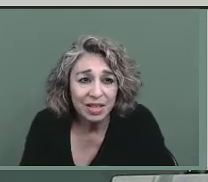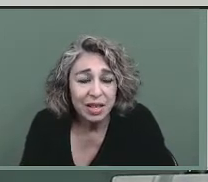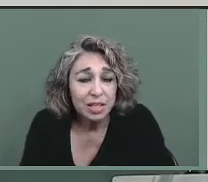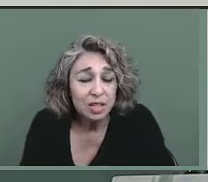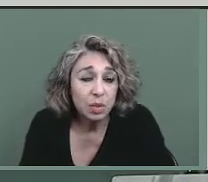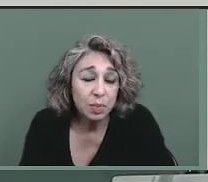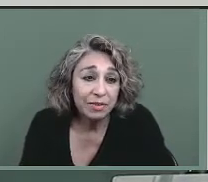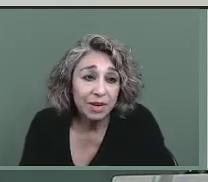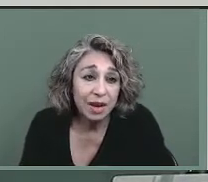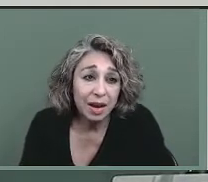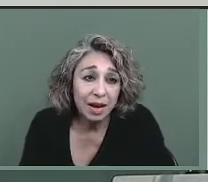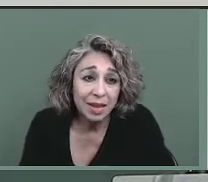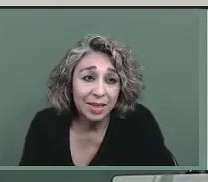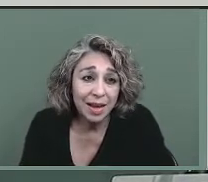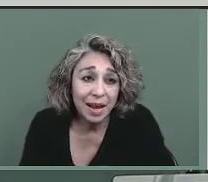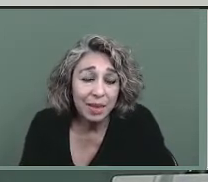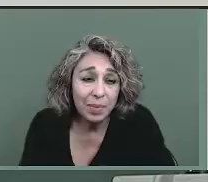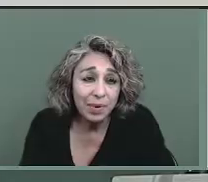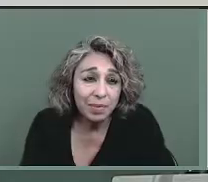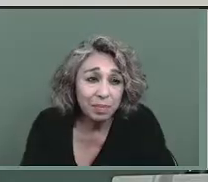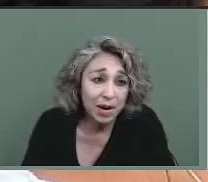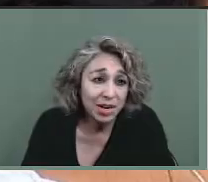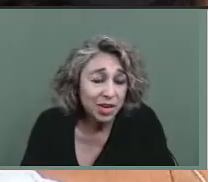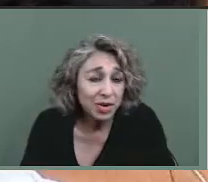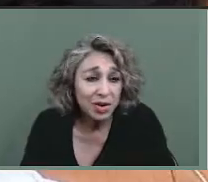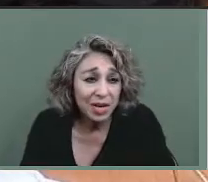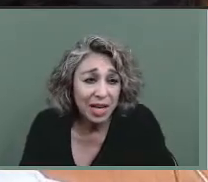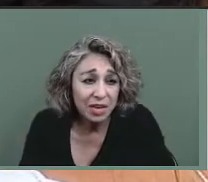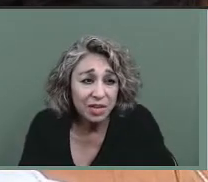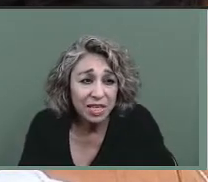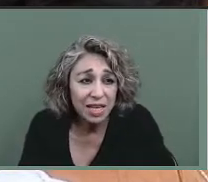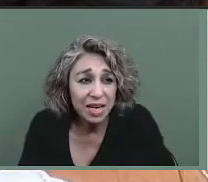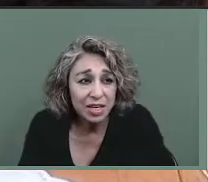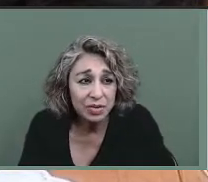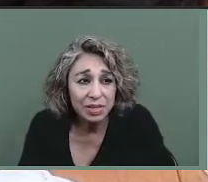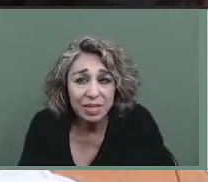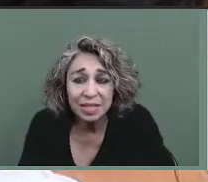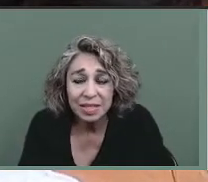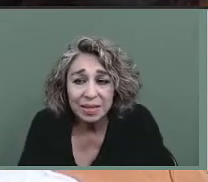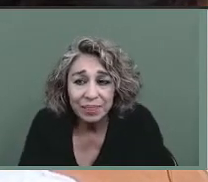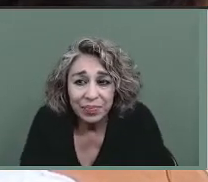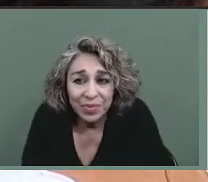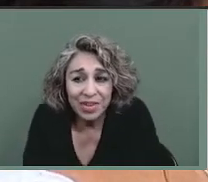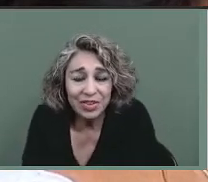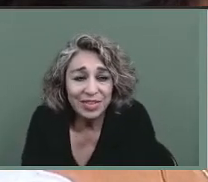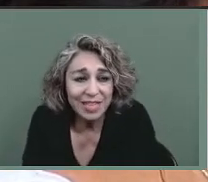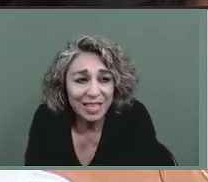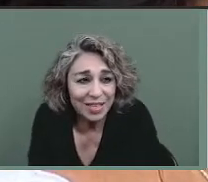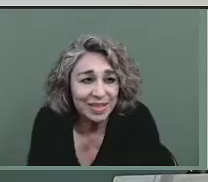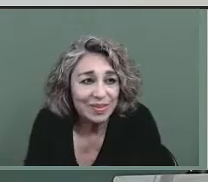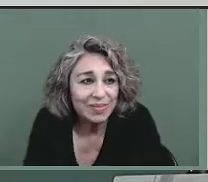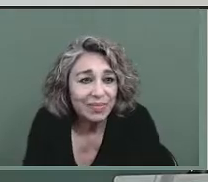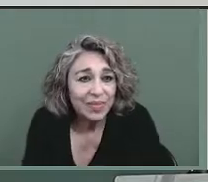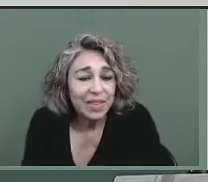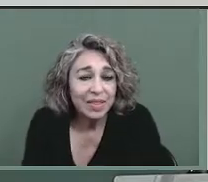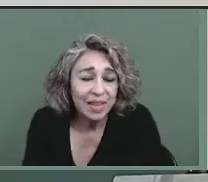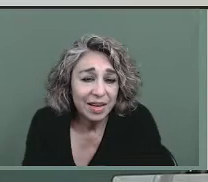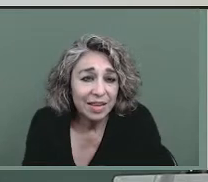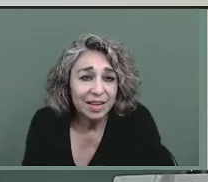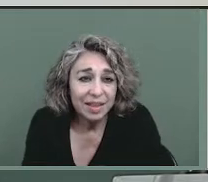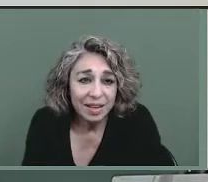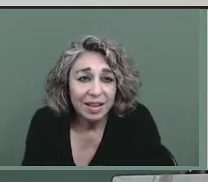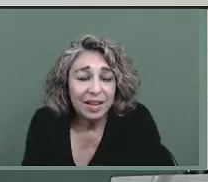officials. So, but if in the upper part you don't allow these kind of juicy deals,